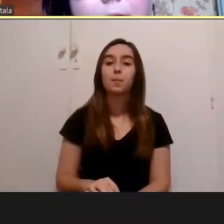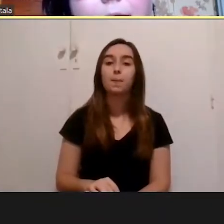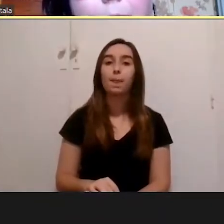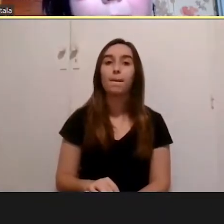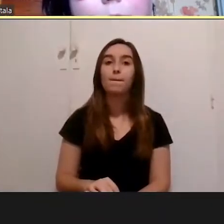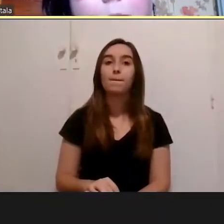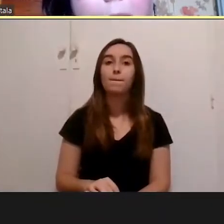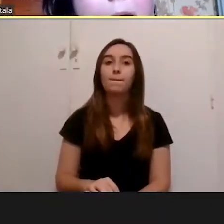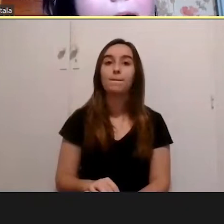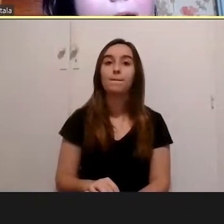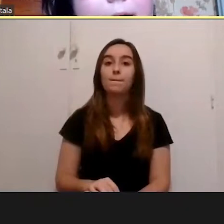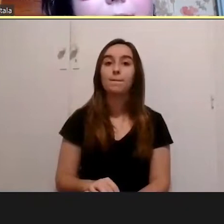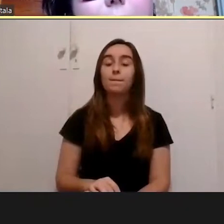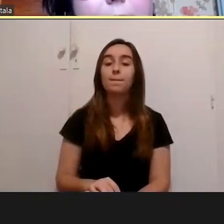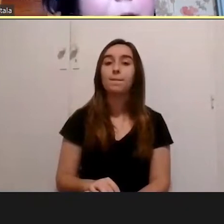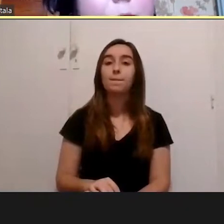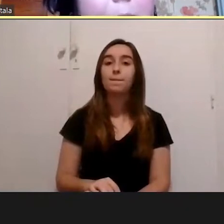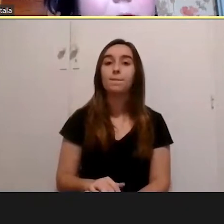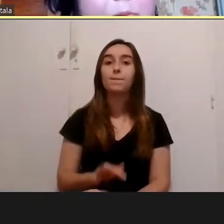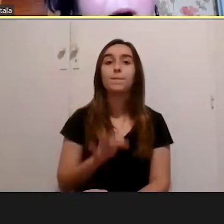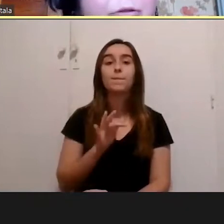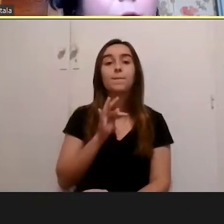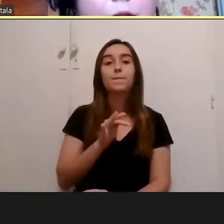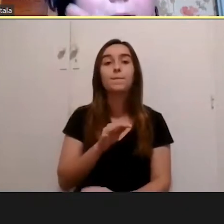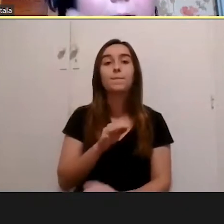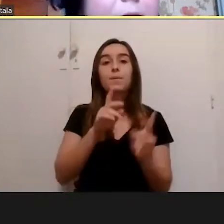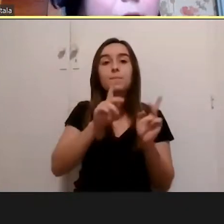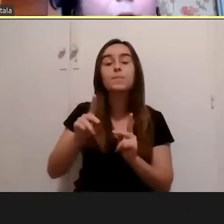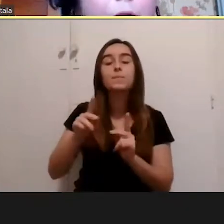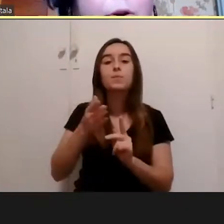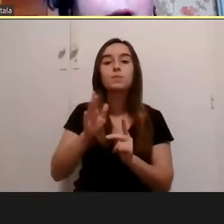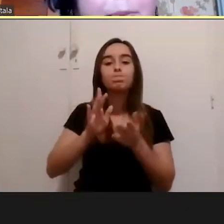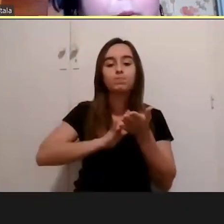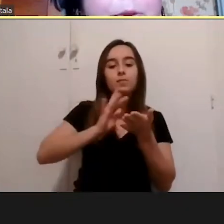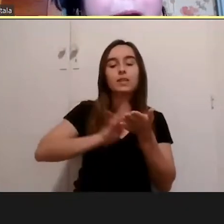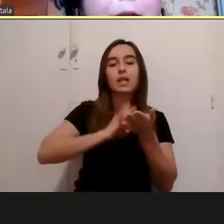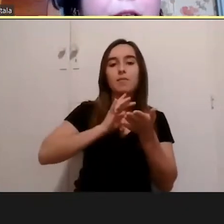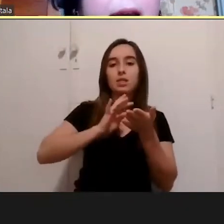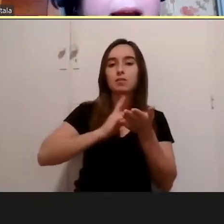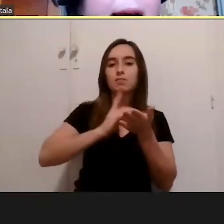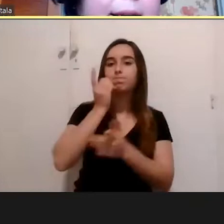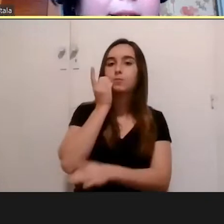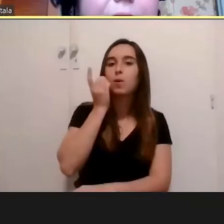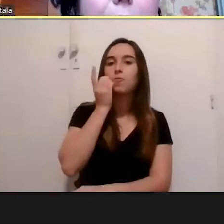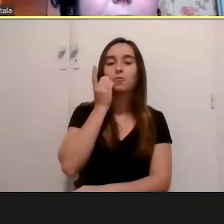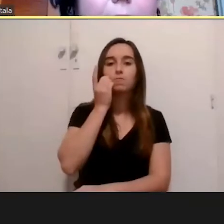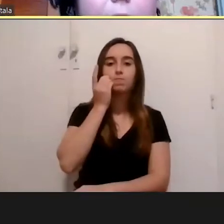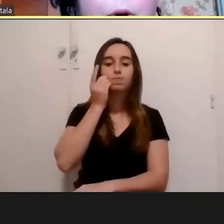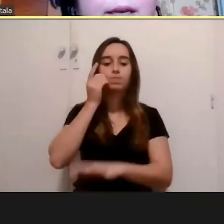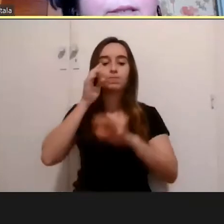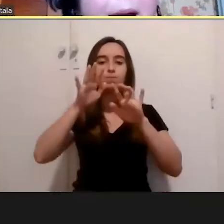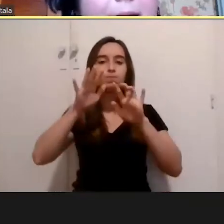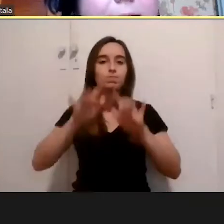for people to buy, for example, smartphones, tablets, or laptops, because at least in Finland, they are